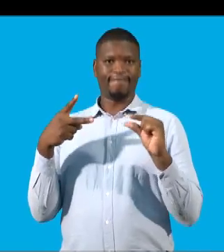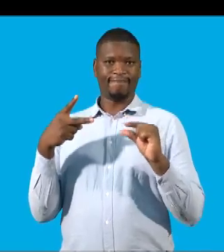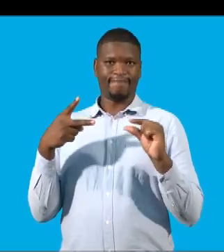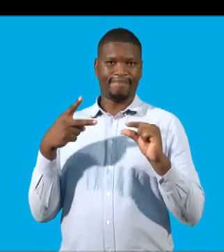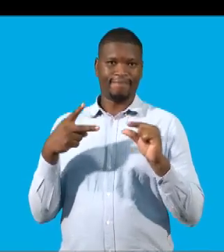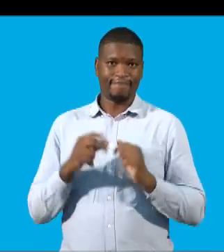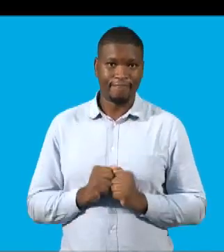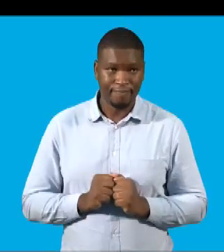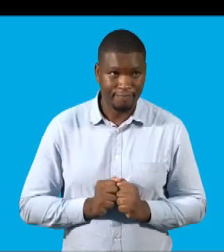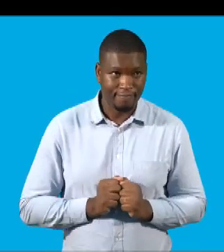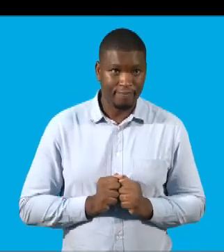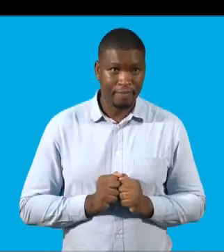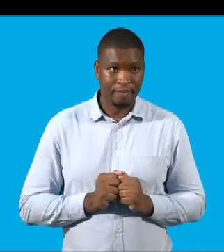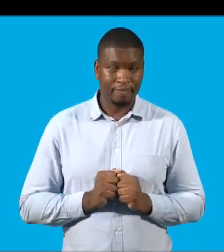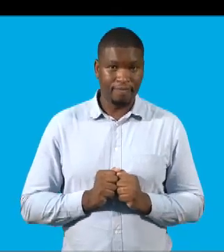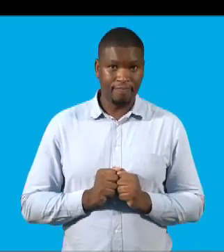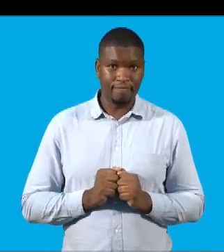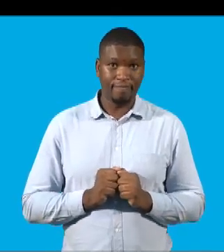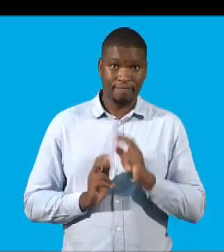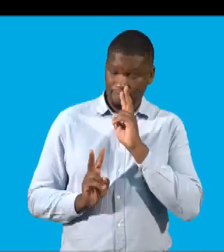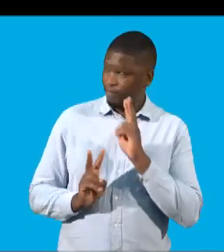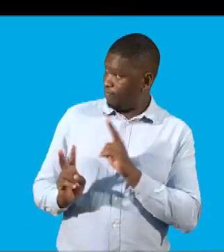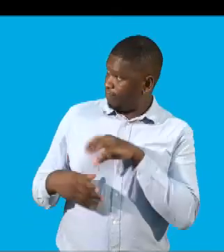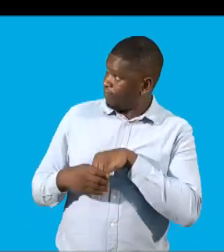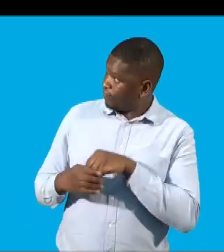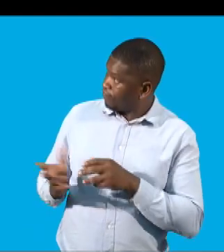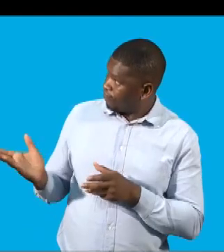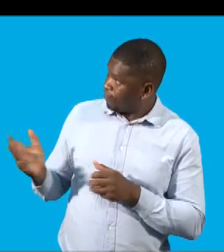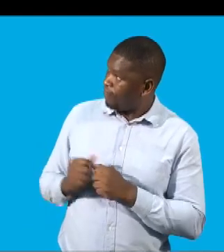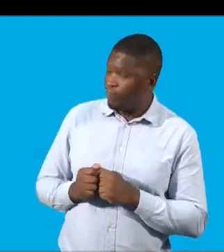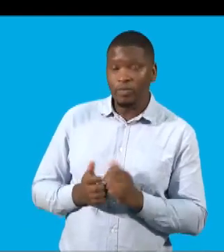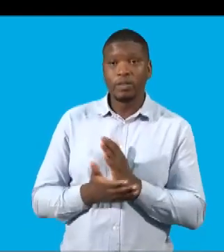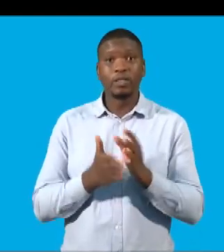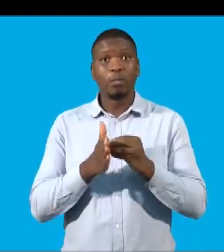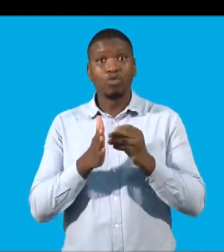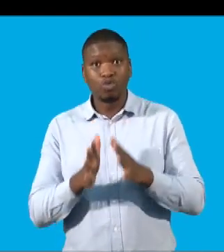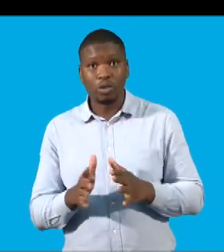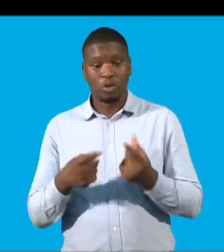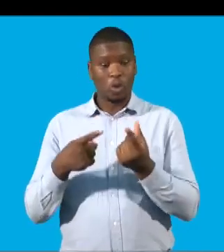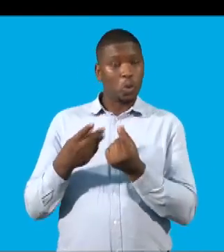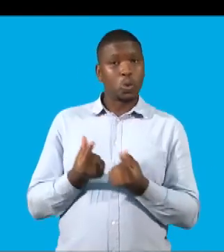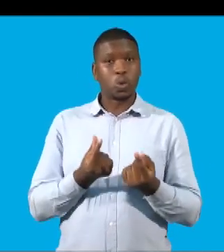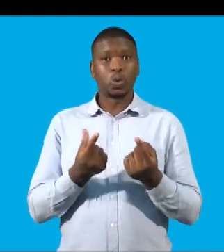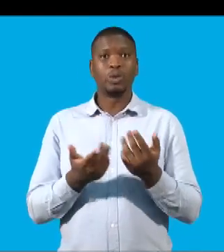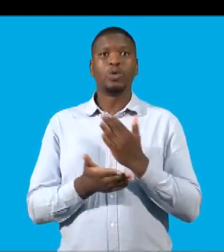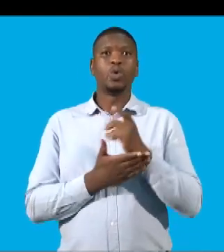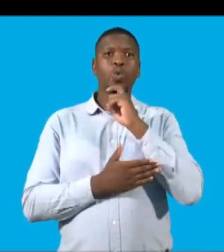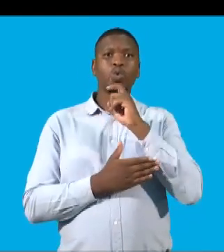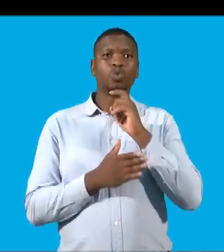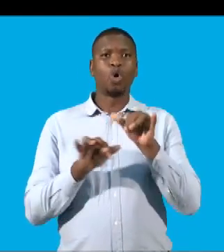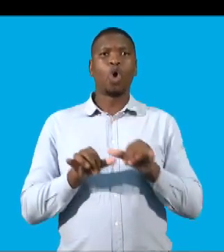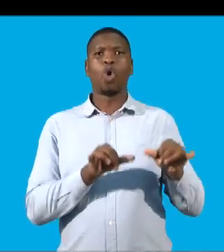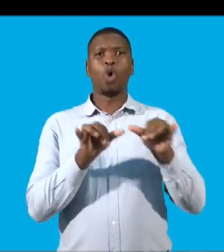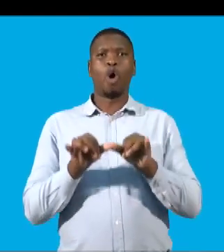geometric series. So now, looking at the content and skill problems there, learners calculate the common ratio but end up